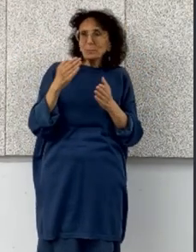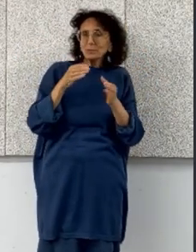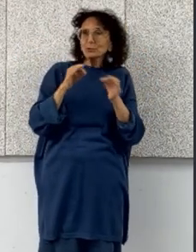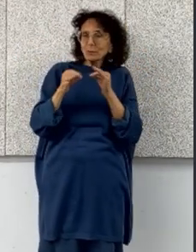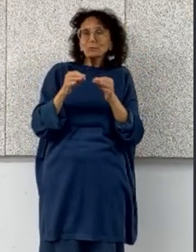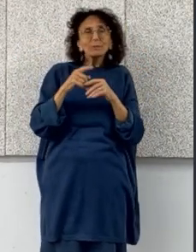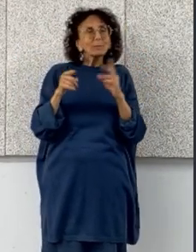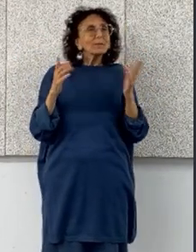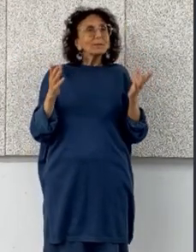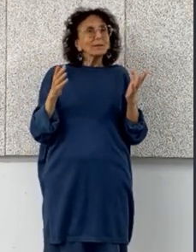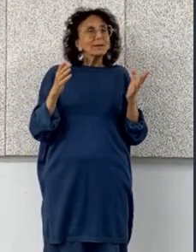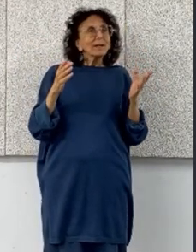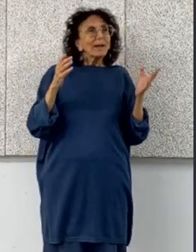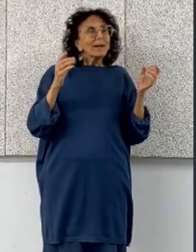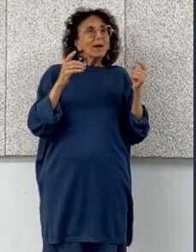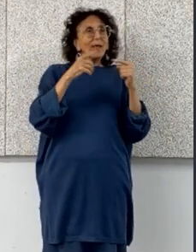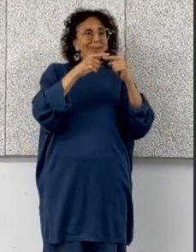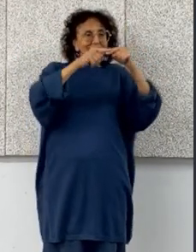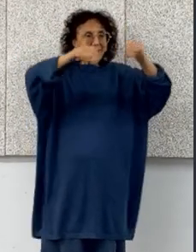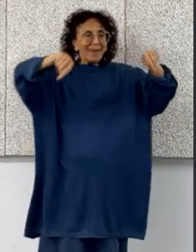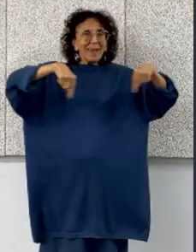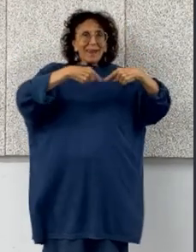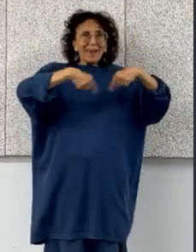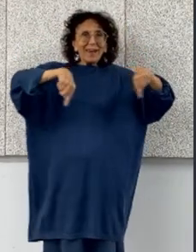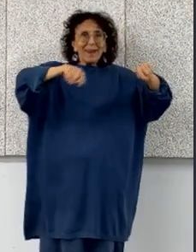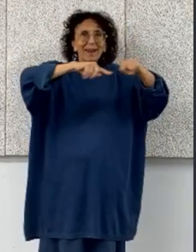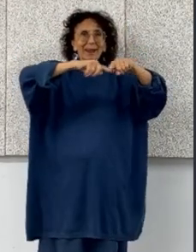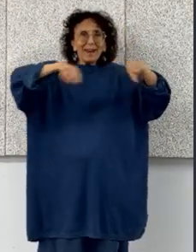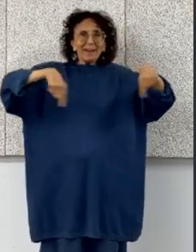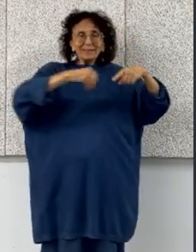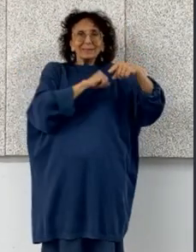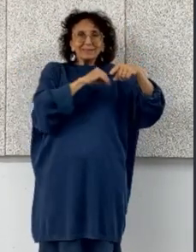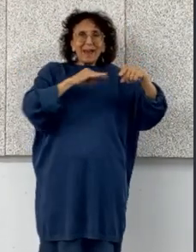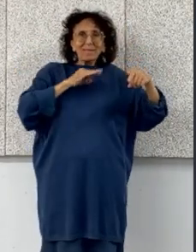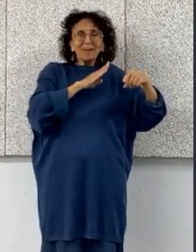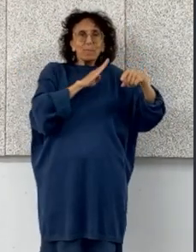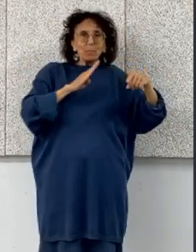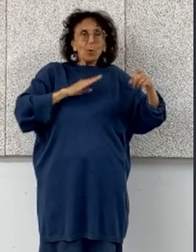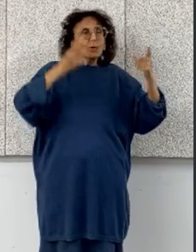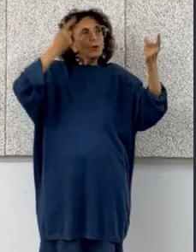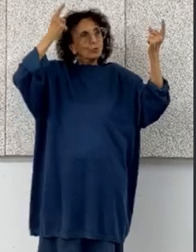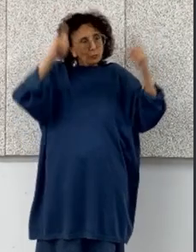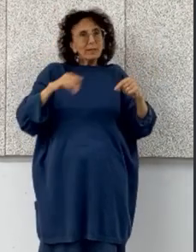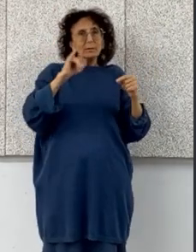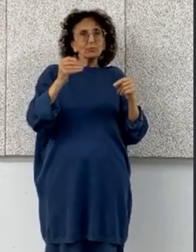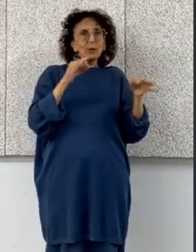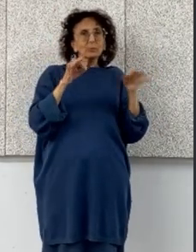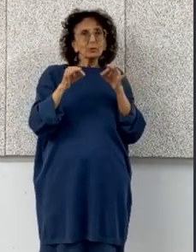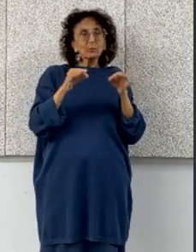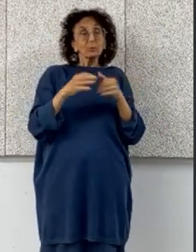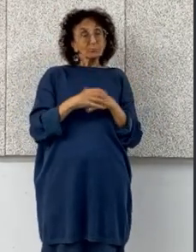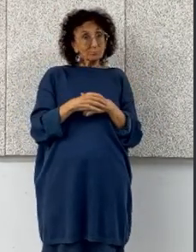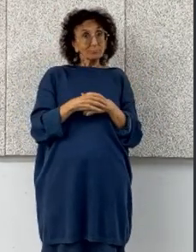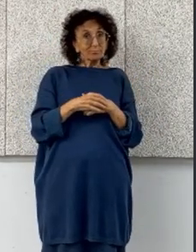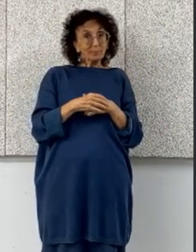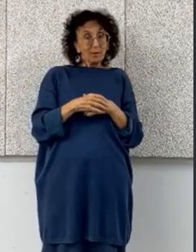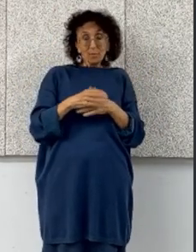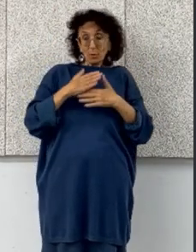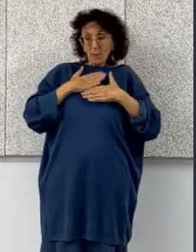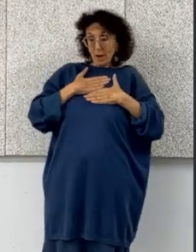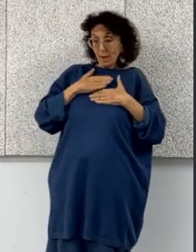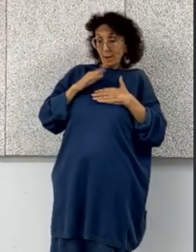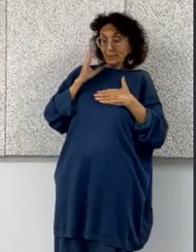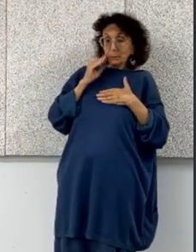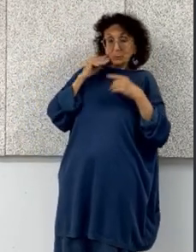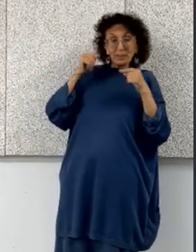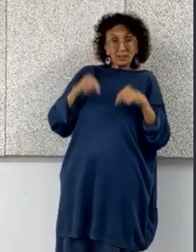But again, letting that come from within and from a group comprised of staff and board, I know that that allowed us to